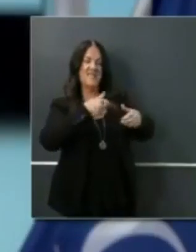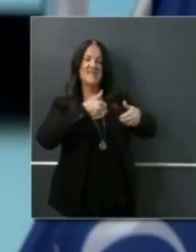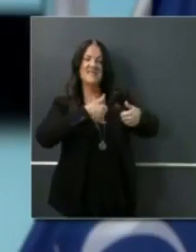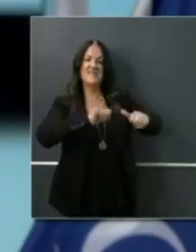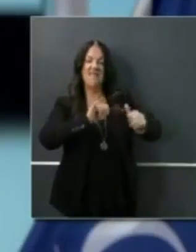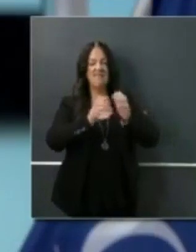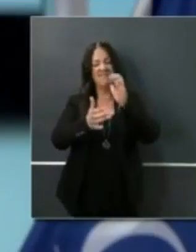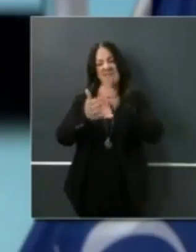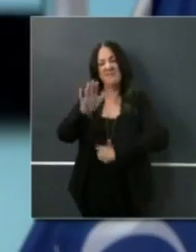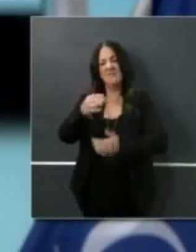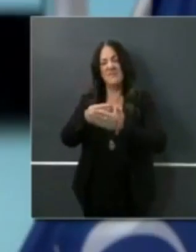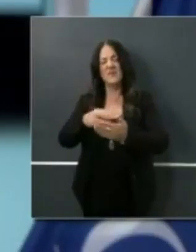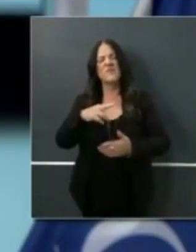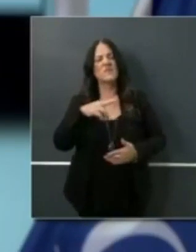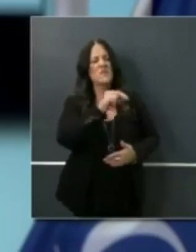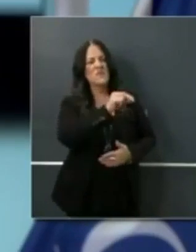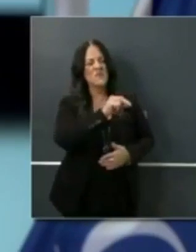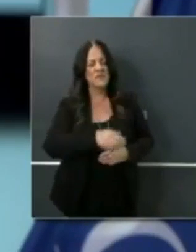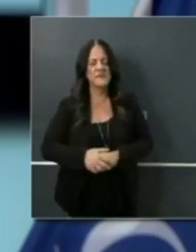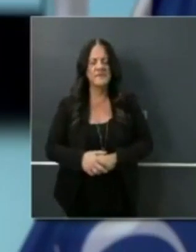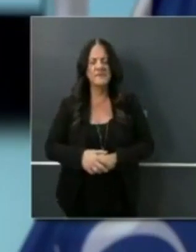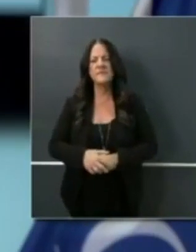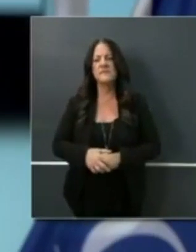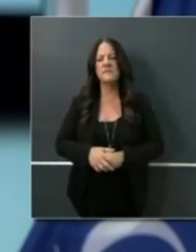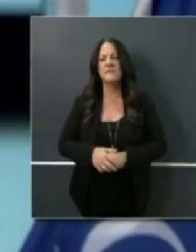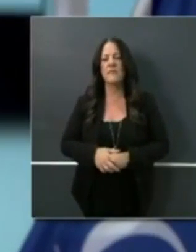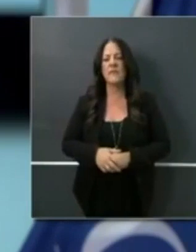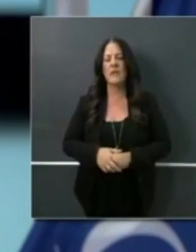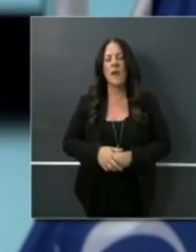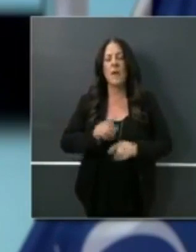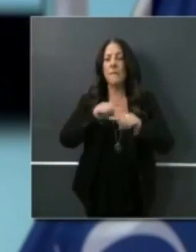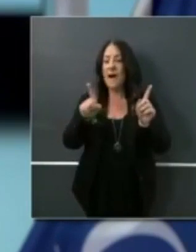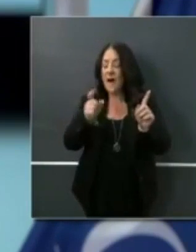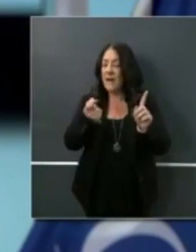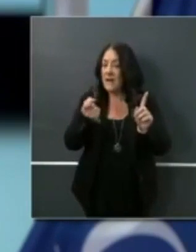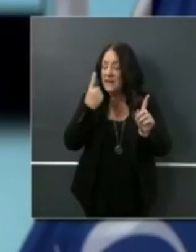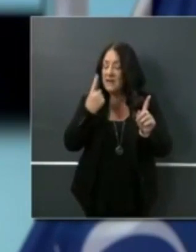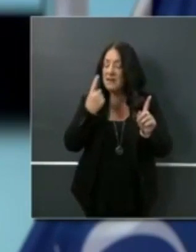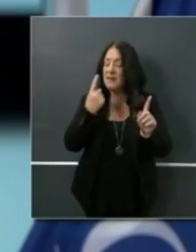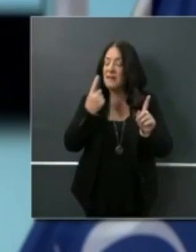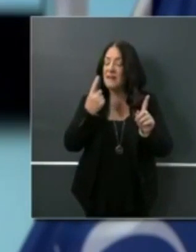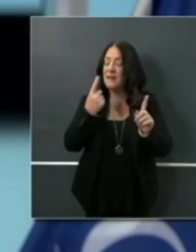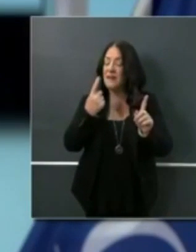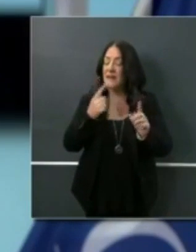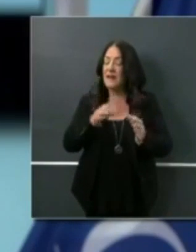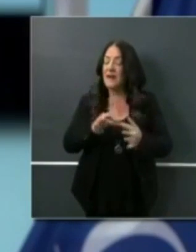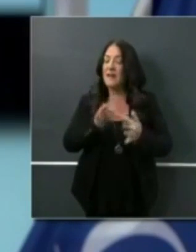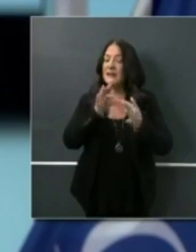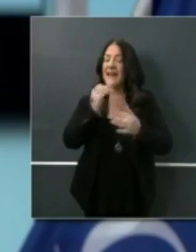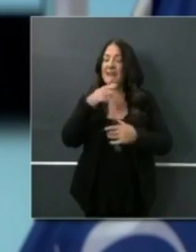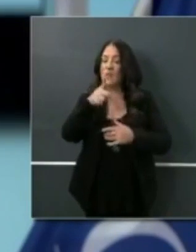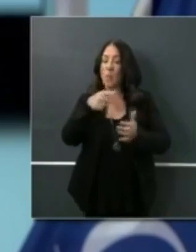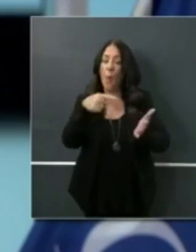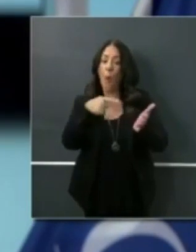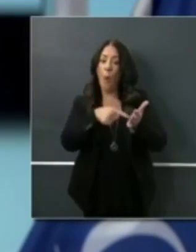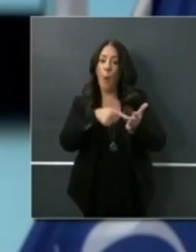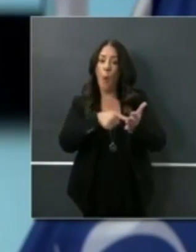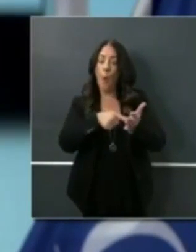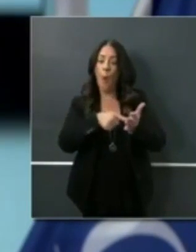however, because we have a family first focus. If you owe child care, if you owe spousal